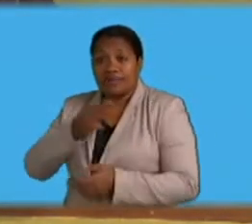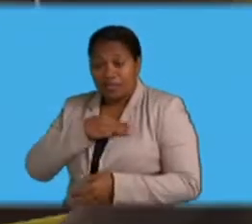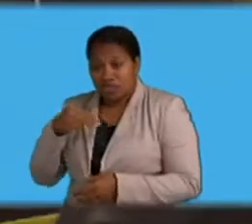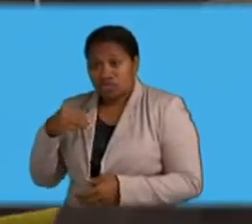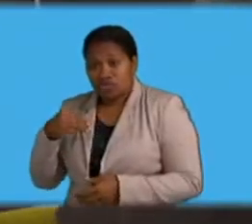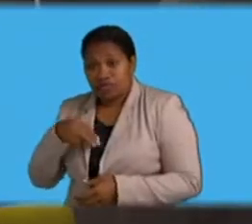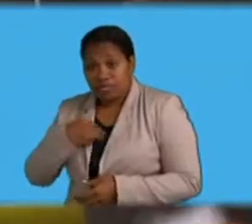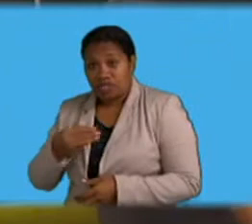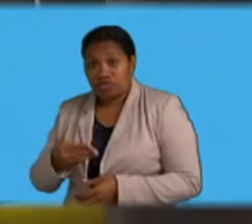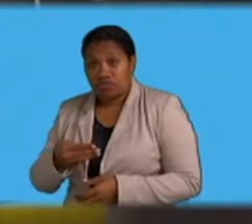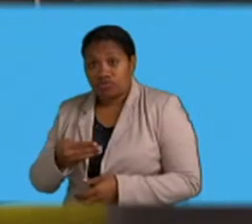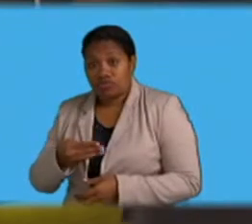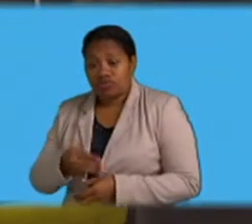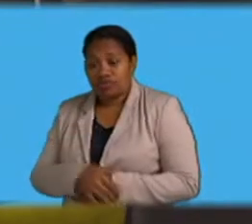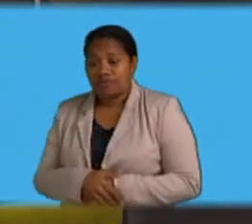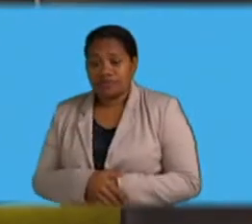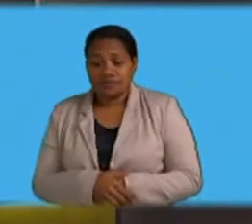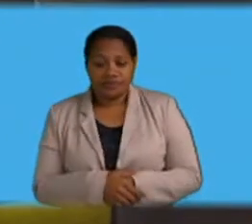Honourable Minister.